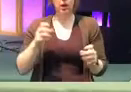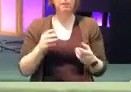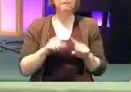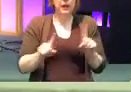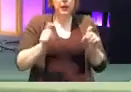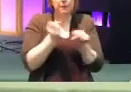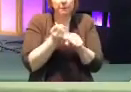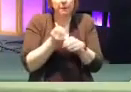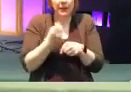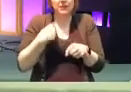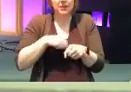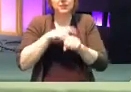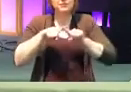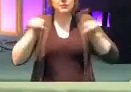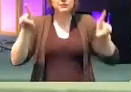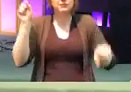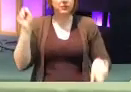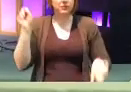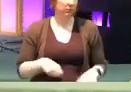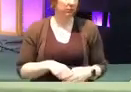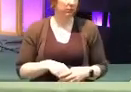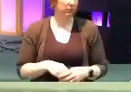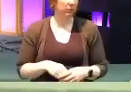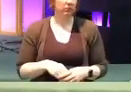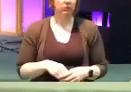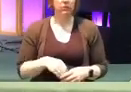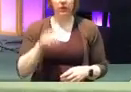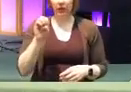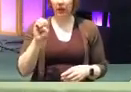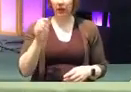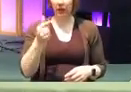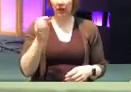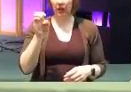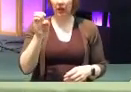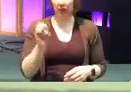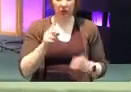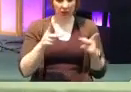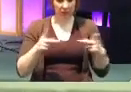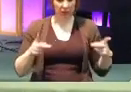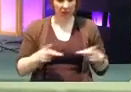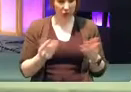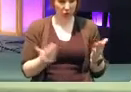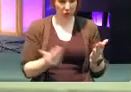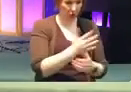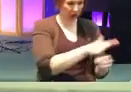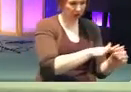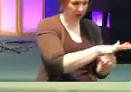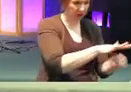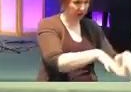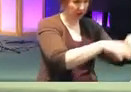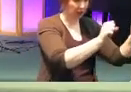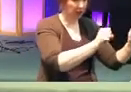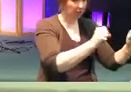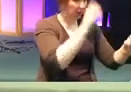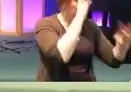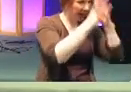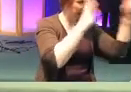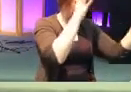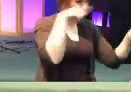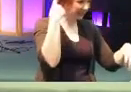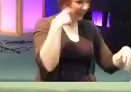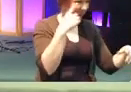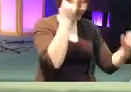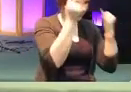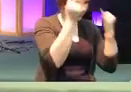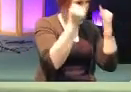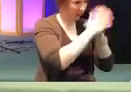us different. The edge, again, that the place where new territory is taken, where crazy ideas become